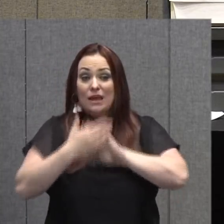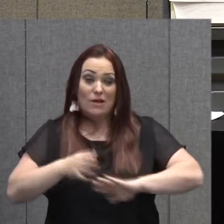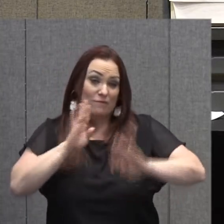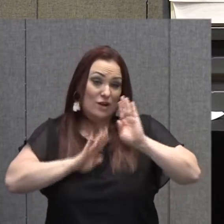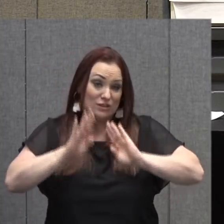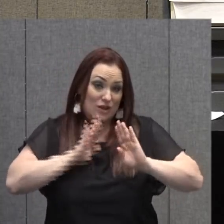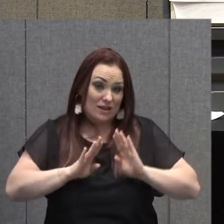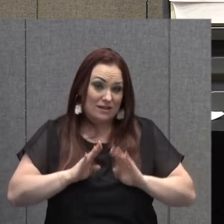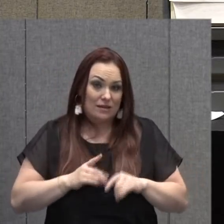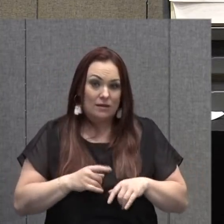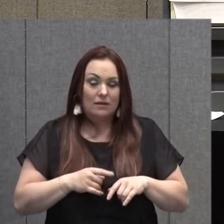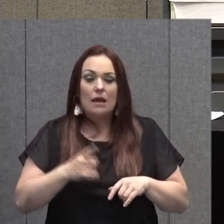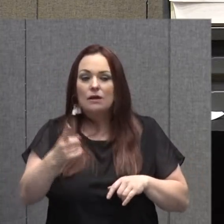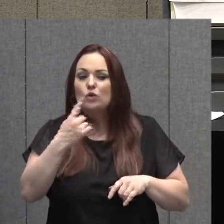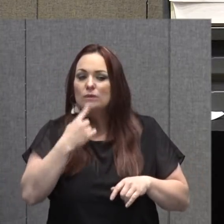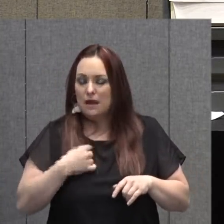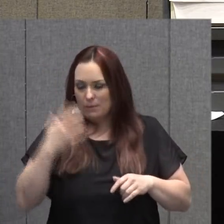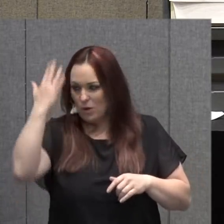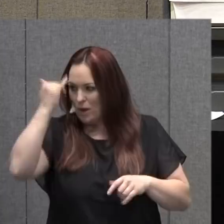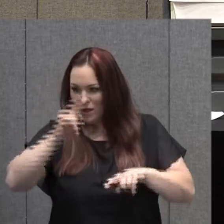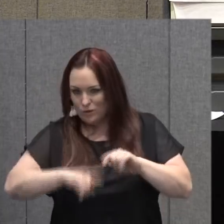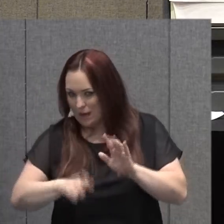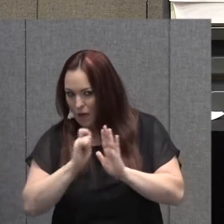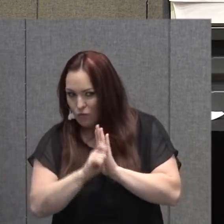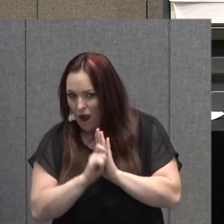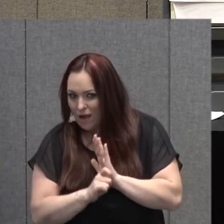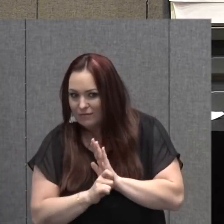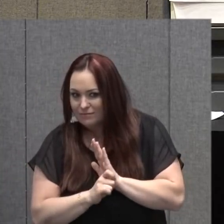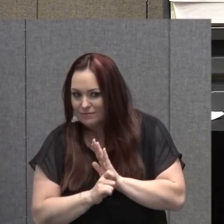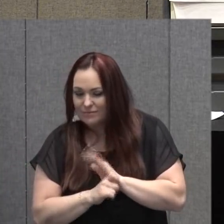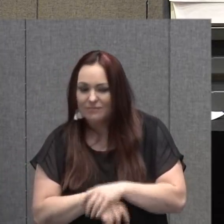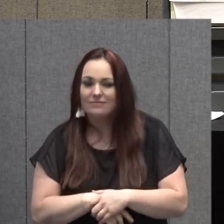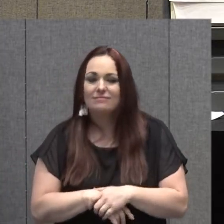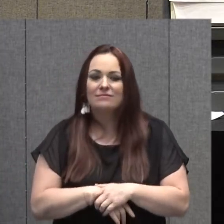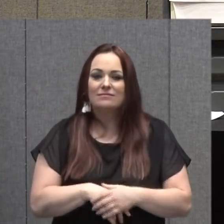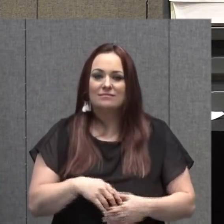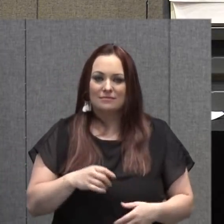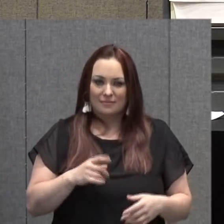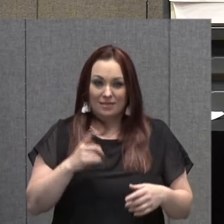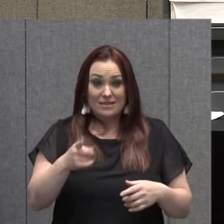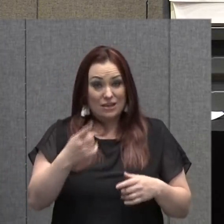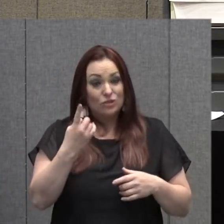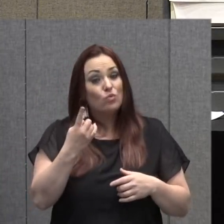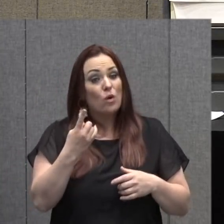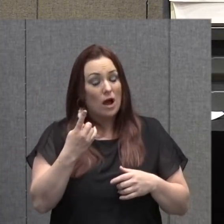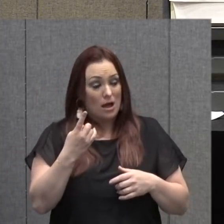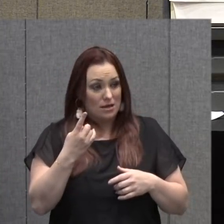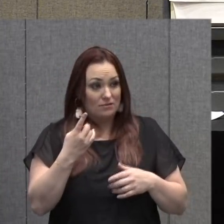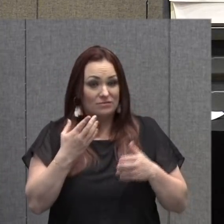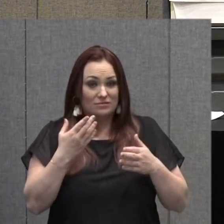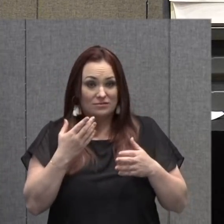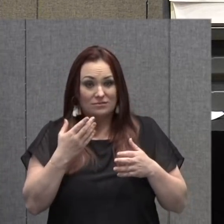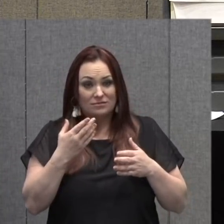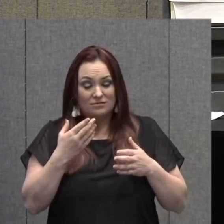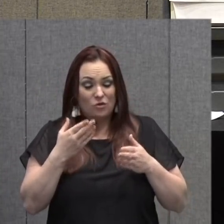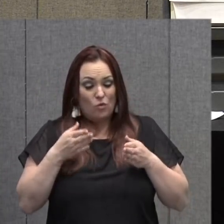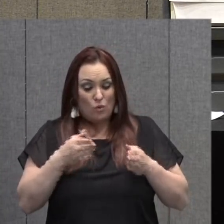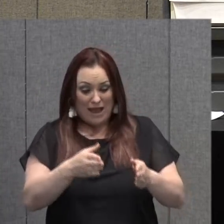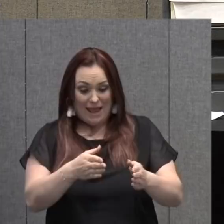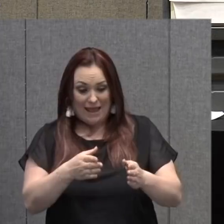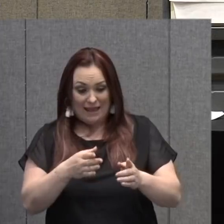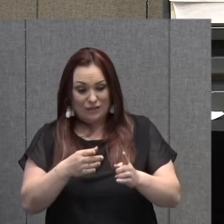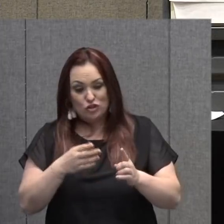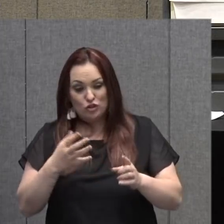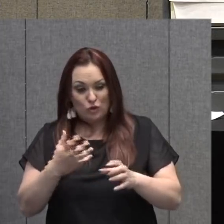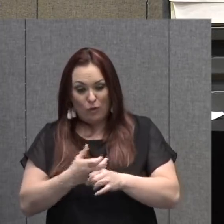all right, tell me why you can't be a writer. And I'm going to tell you guys there's a way around whatever you're saying you can't